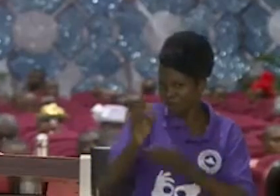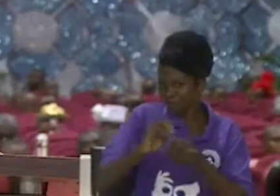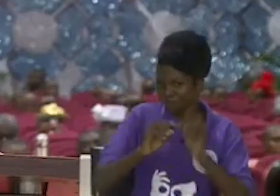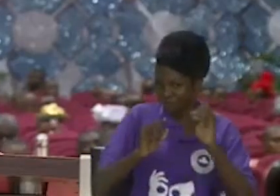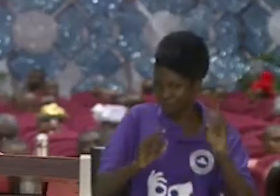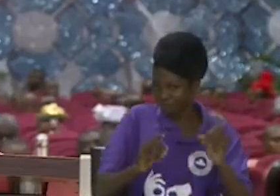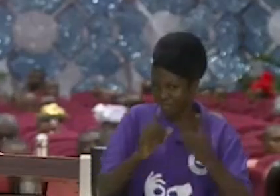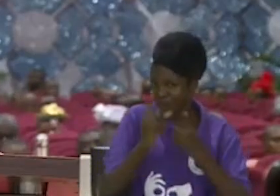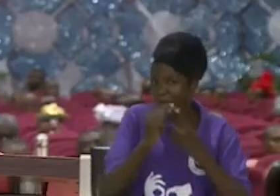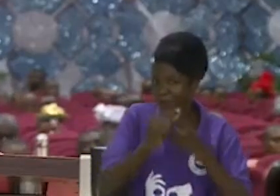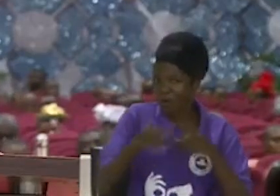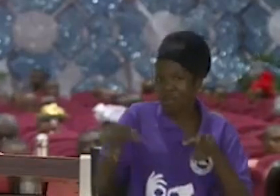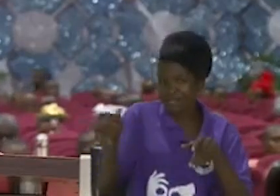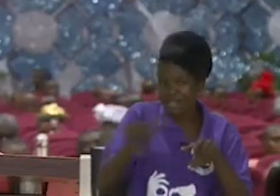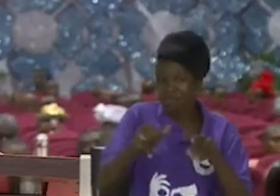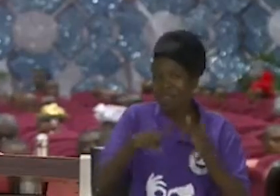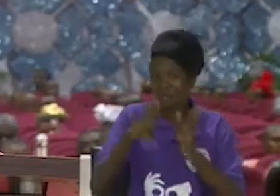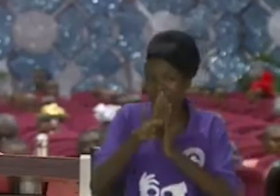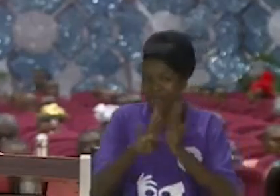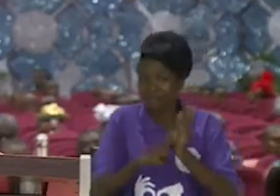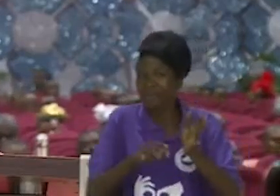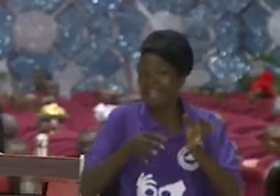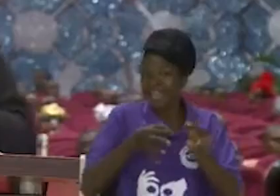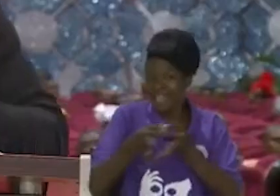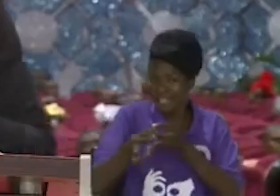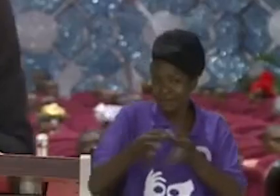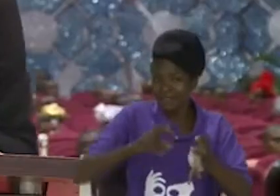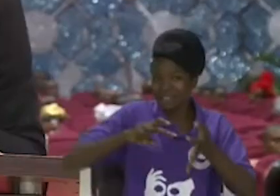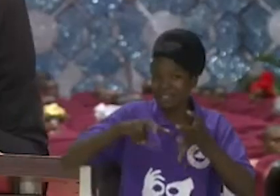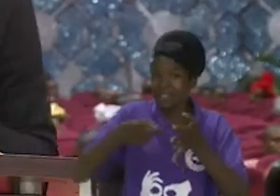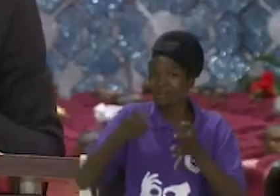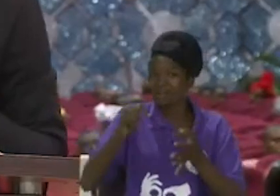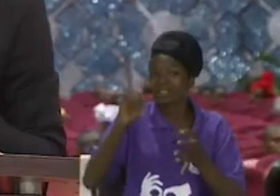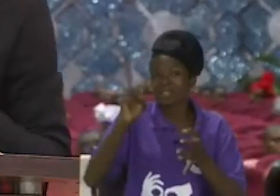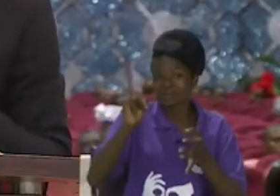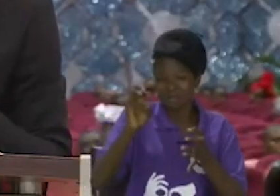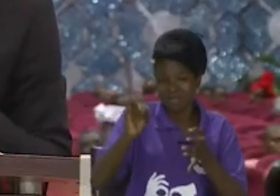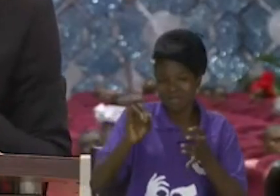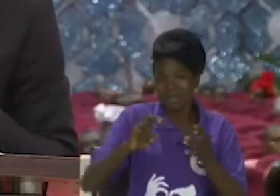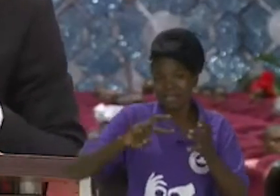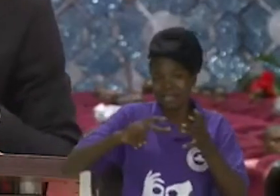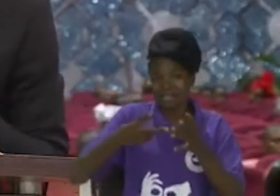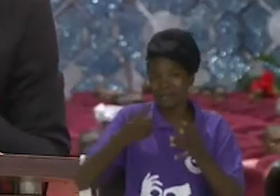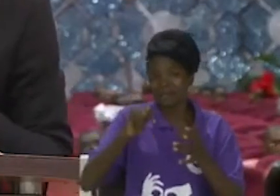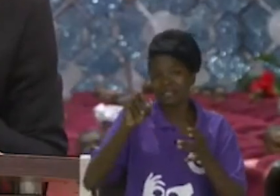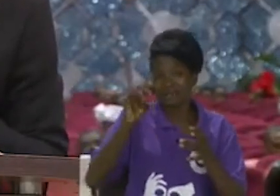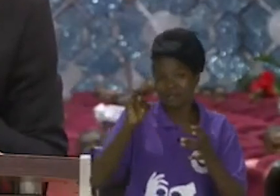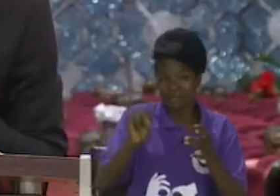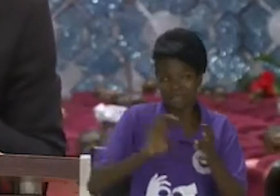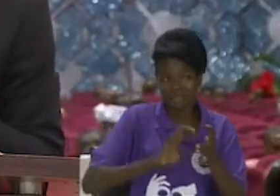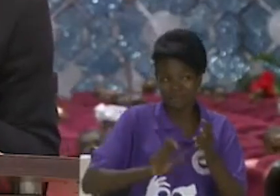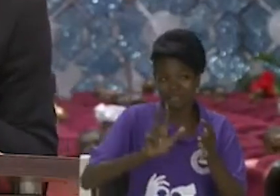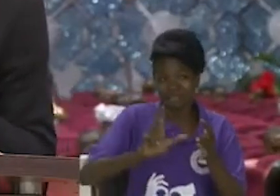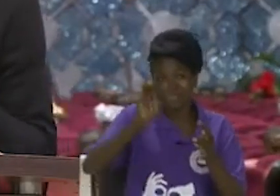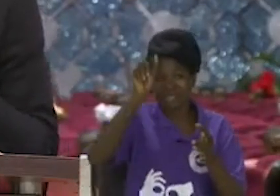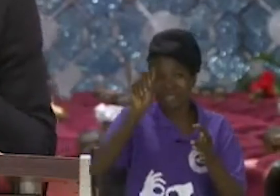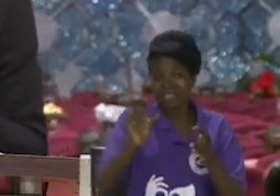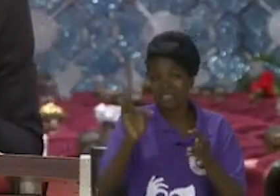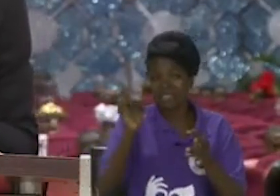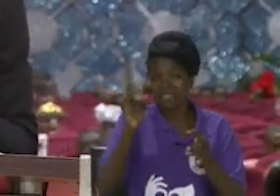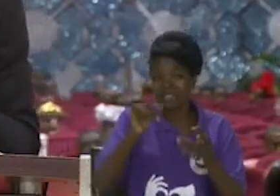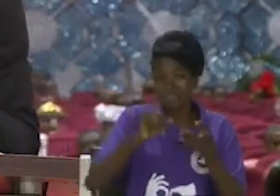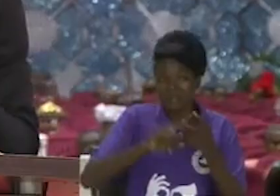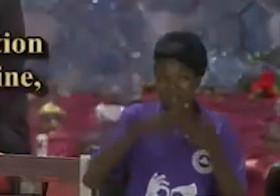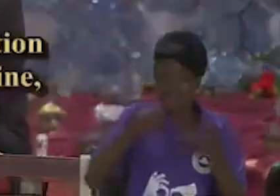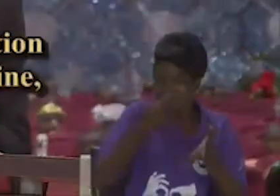As the scripture says in 2 Timothy chapter 3 from verse 16 to 17. 2 Timothy chapter 3 from verse 16 to 17.